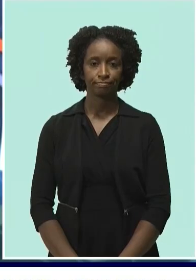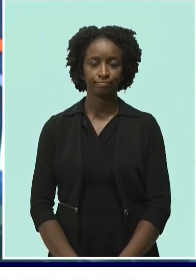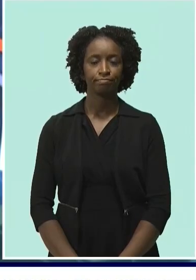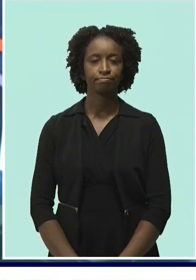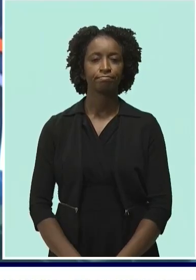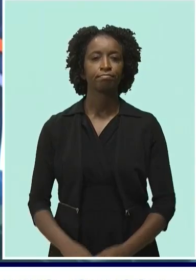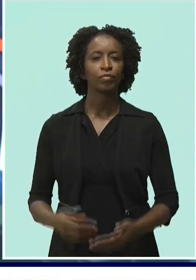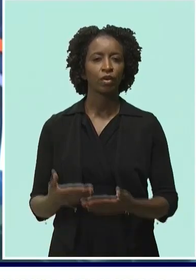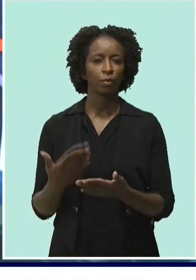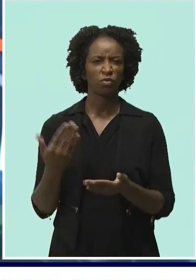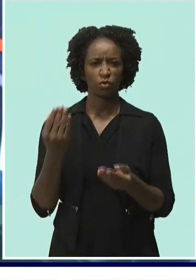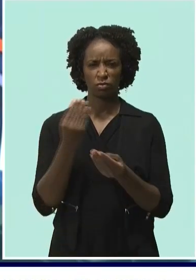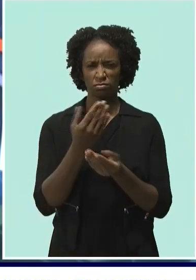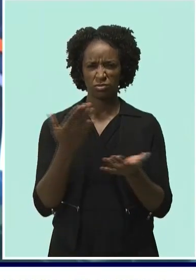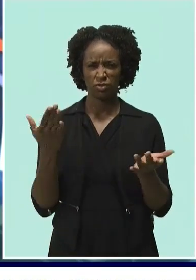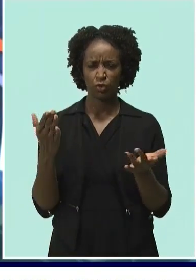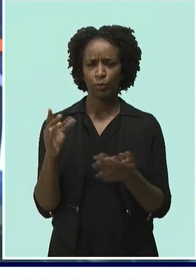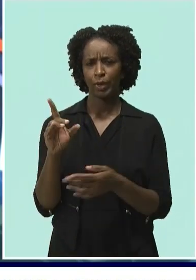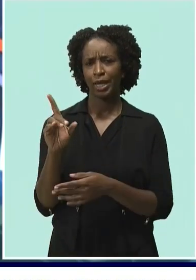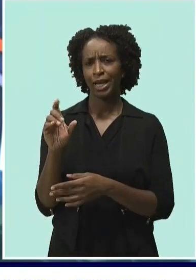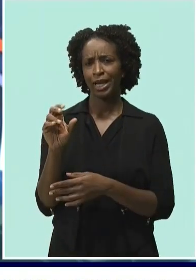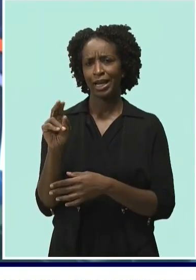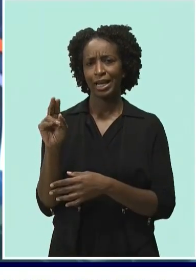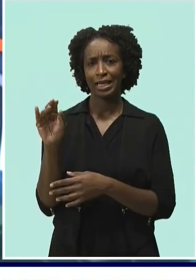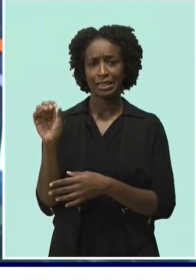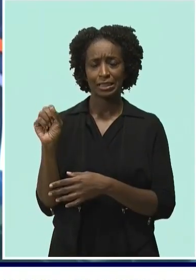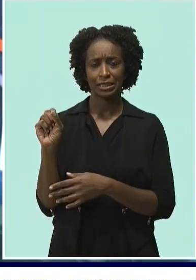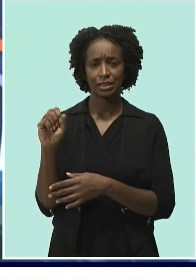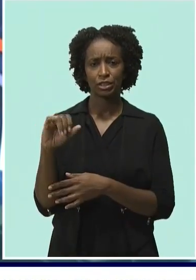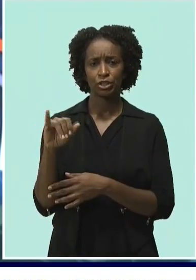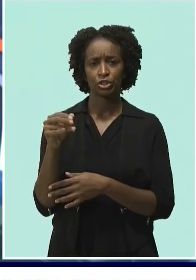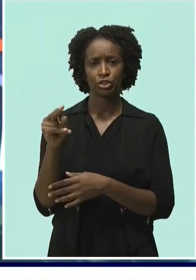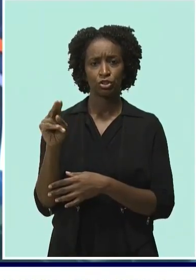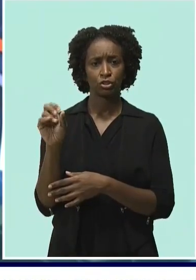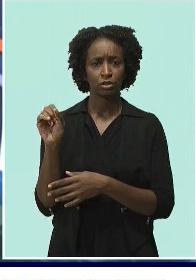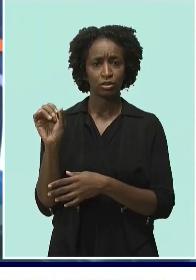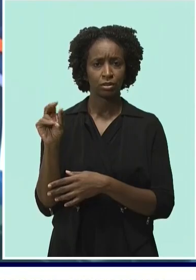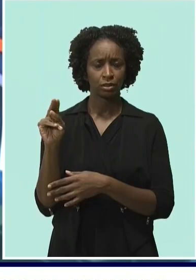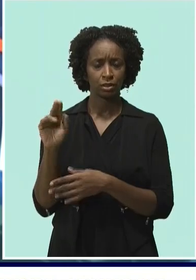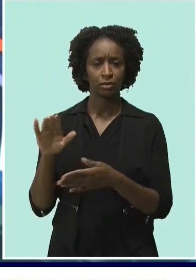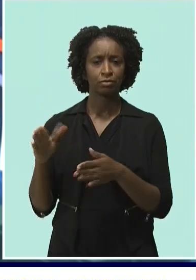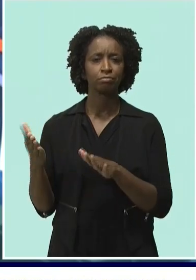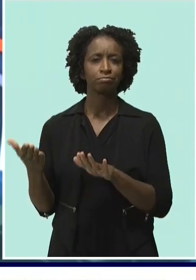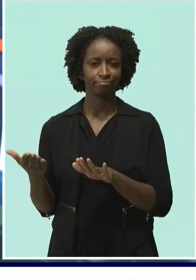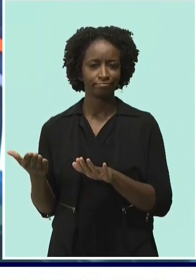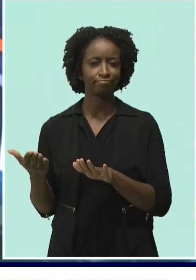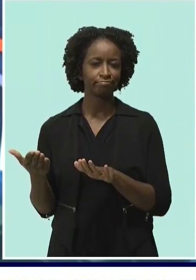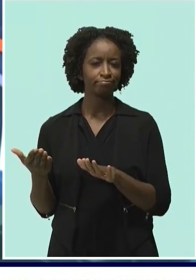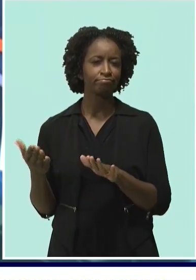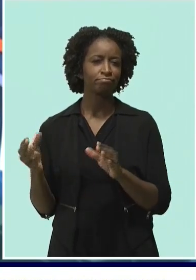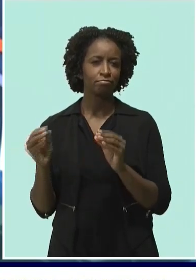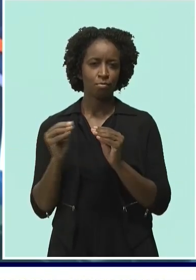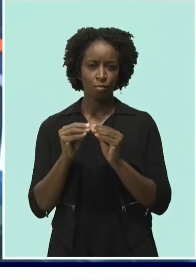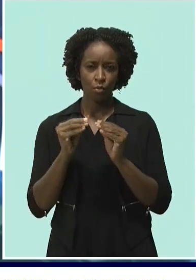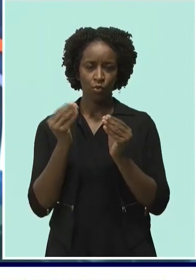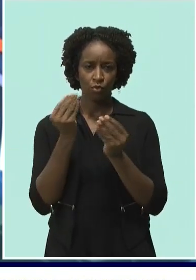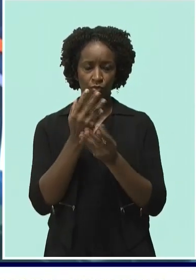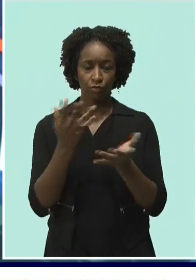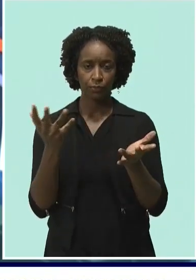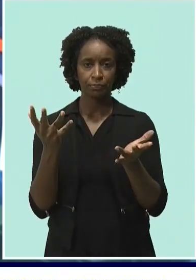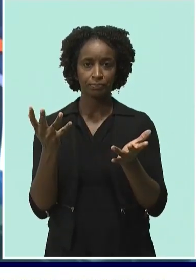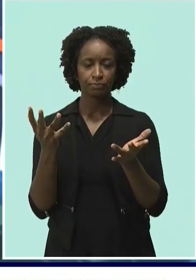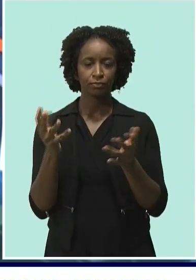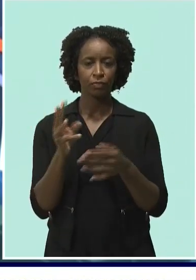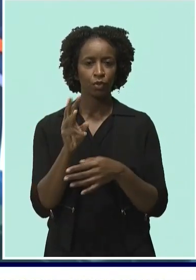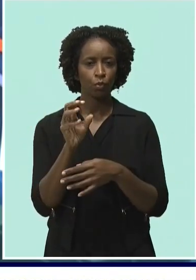The tributes continue to pour in for former broadcaster Dennis Johnson, who passed away. Our Wendy Burt reports now on his passing and his death, which shocked